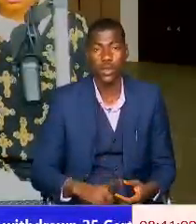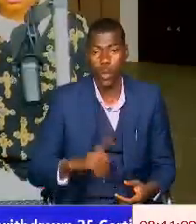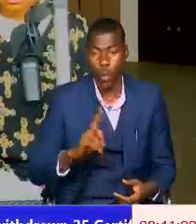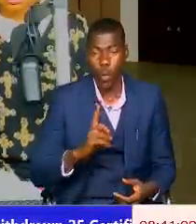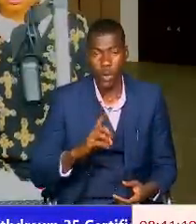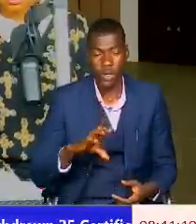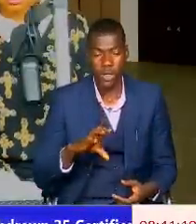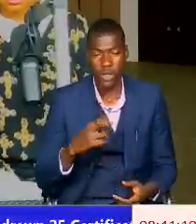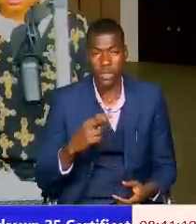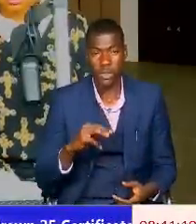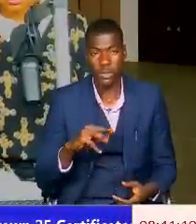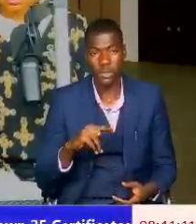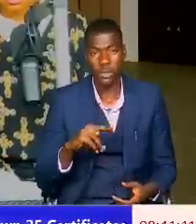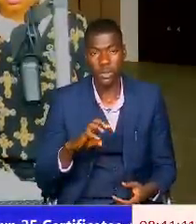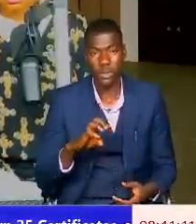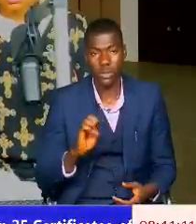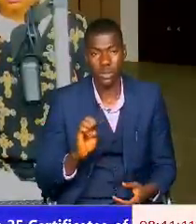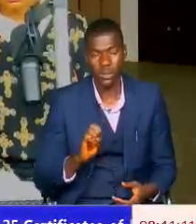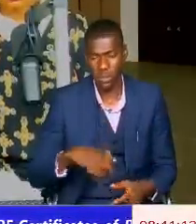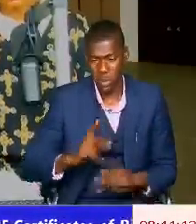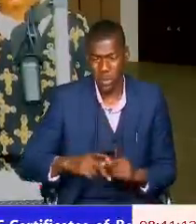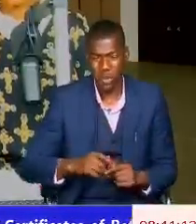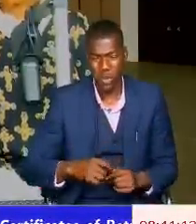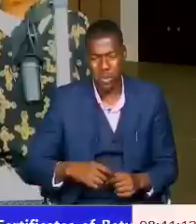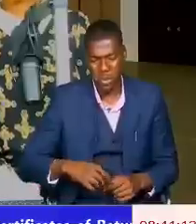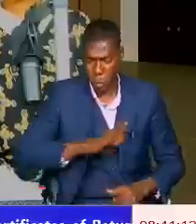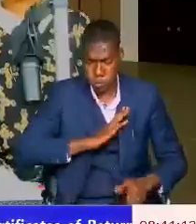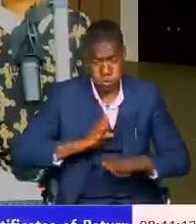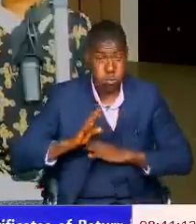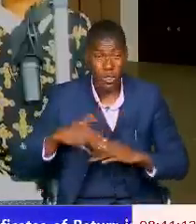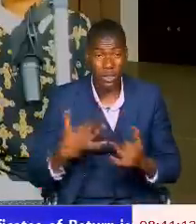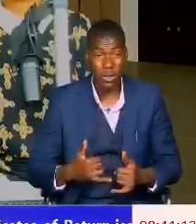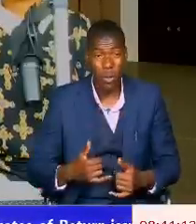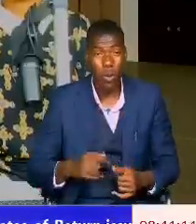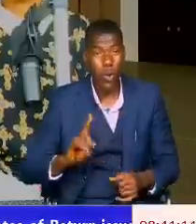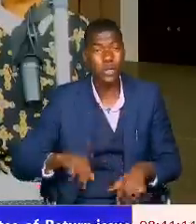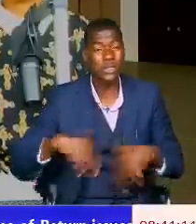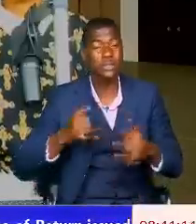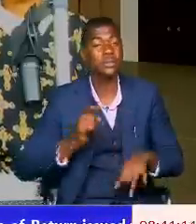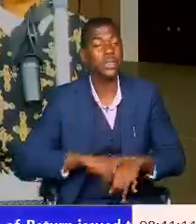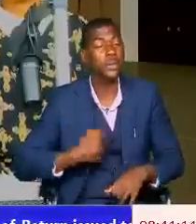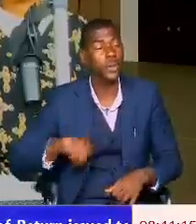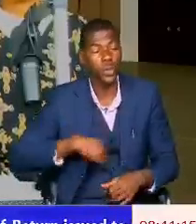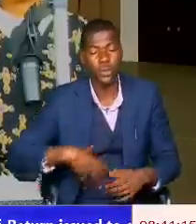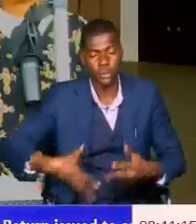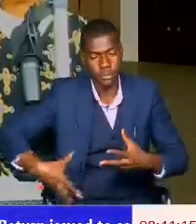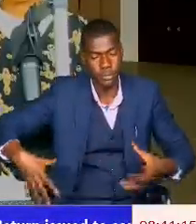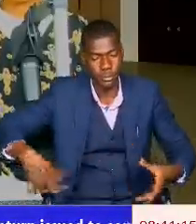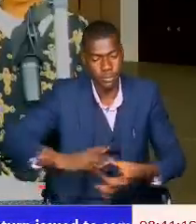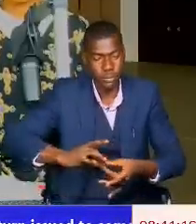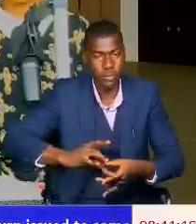don't the confidence way they don't they get. Until we join hand with police, support them.